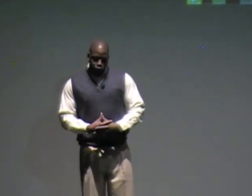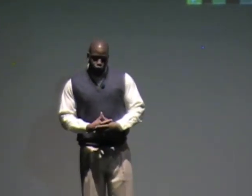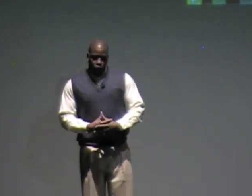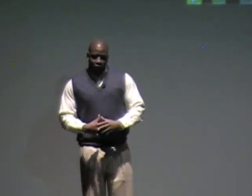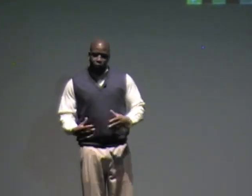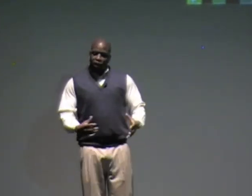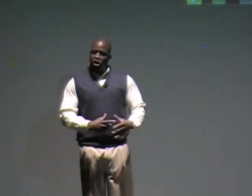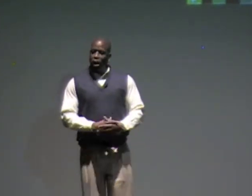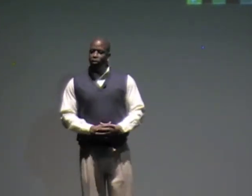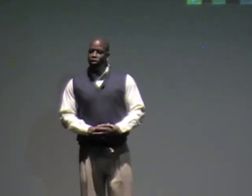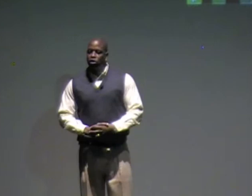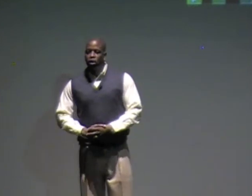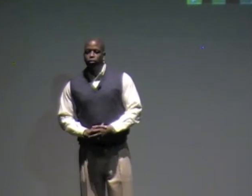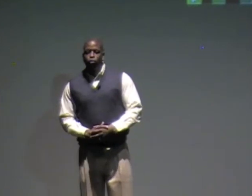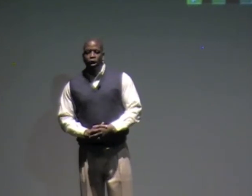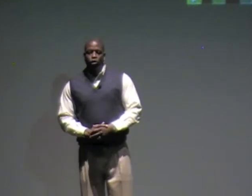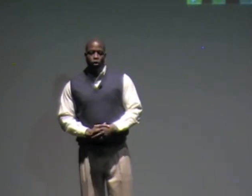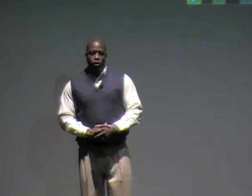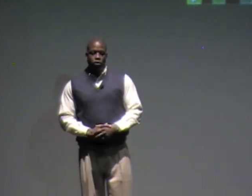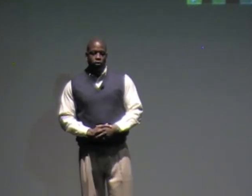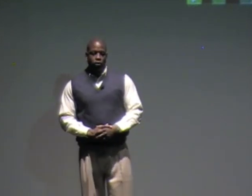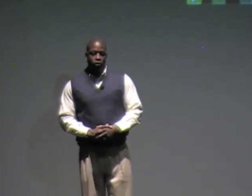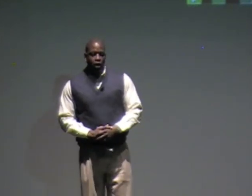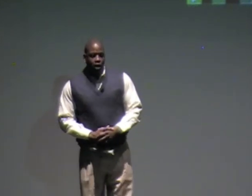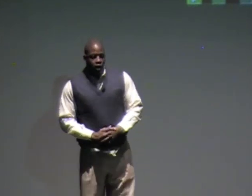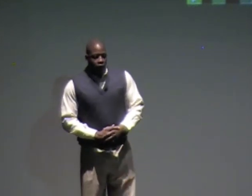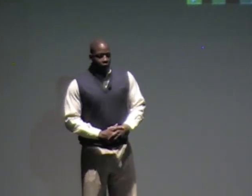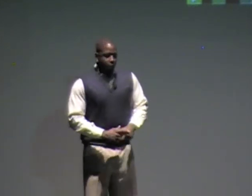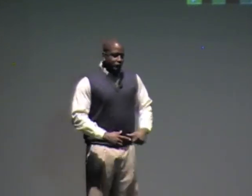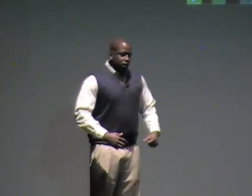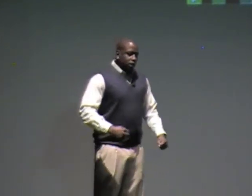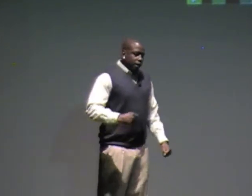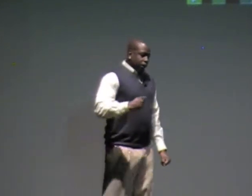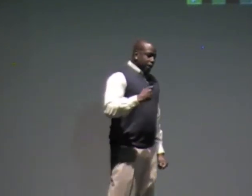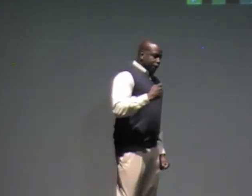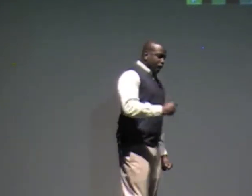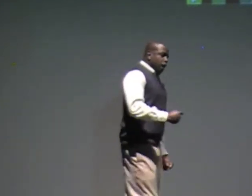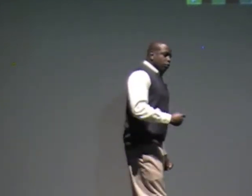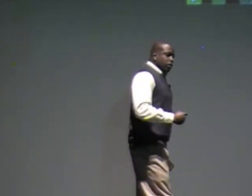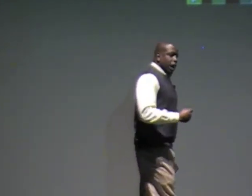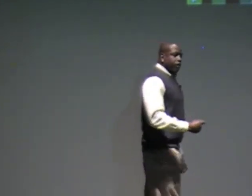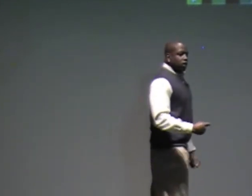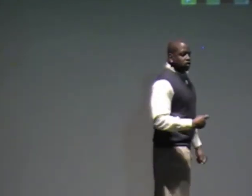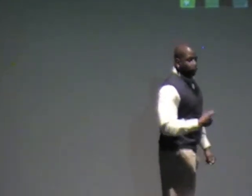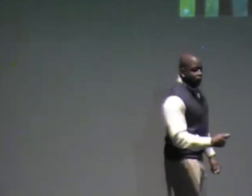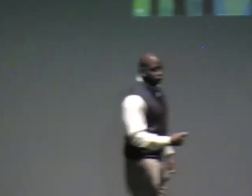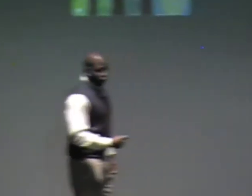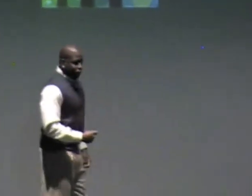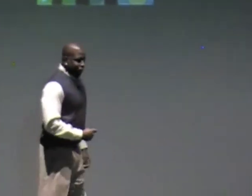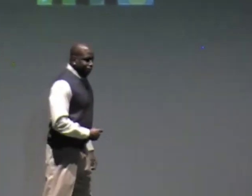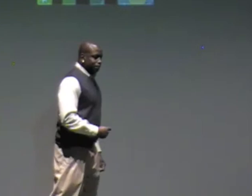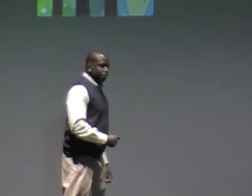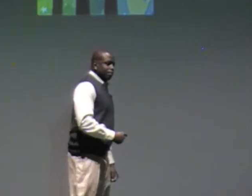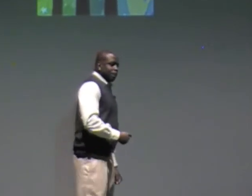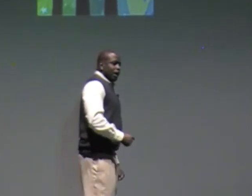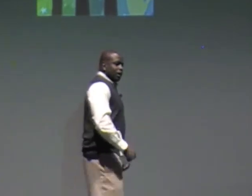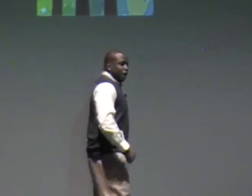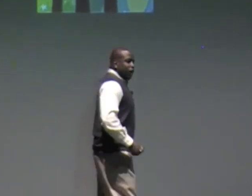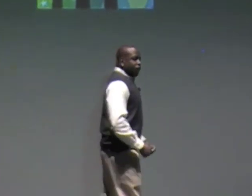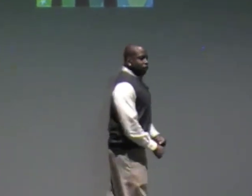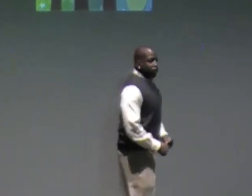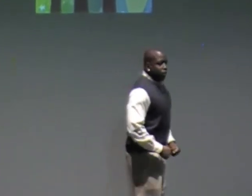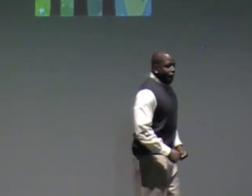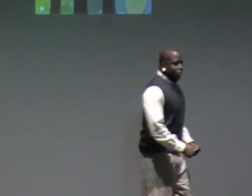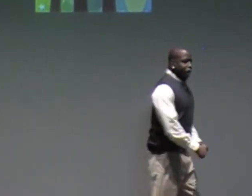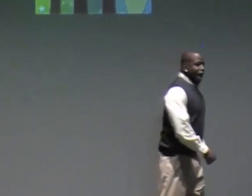father had been a championship racehorse. And I imagined that father was having a son one day. And